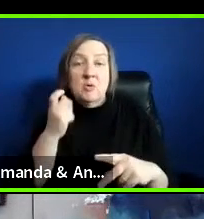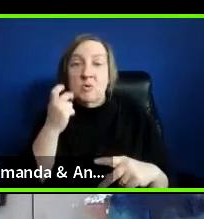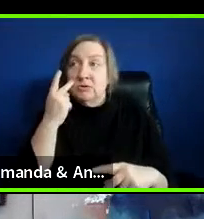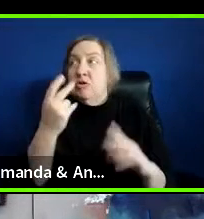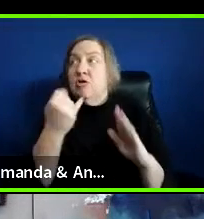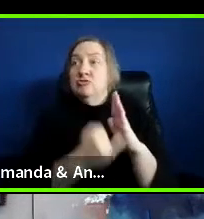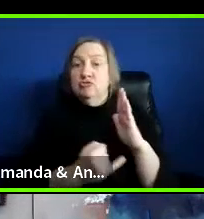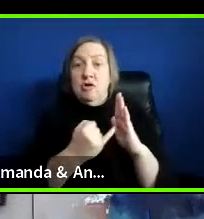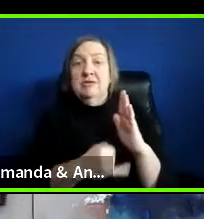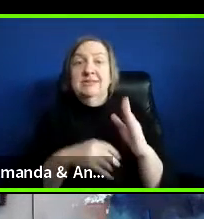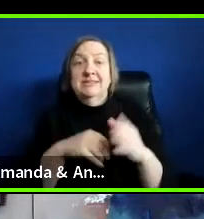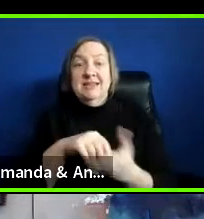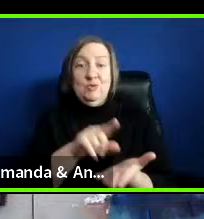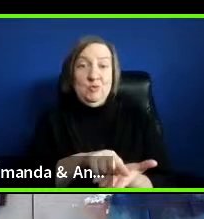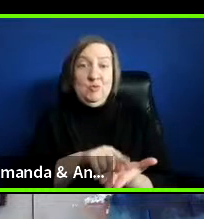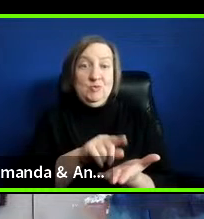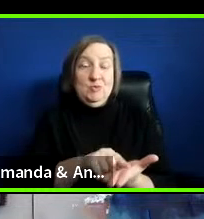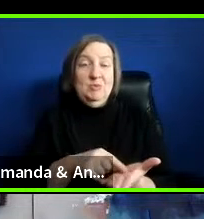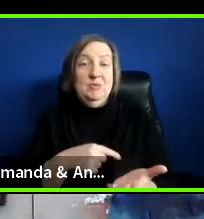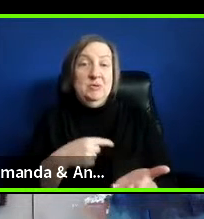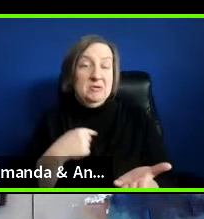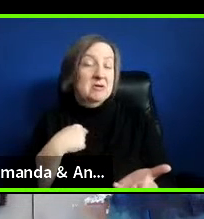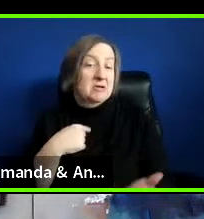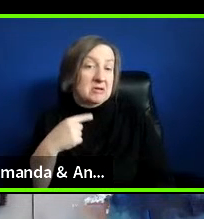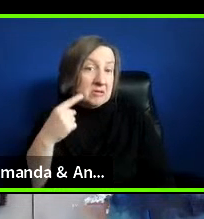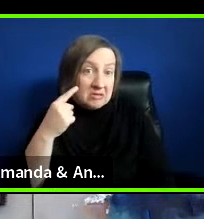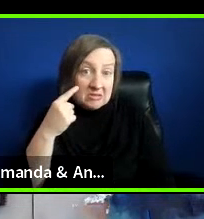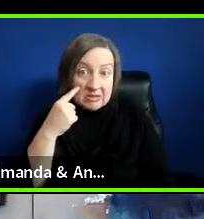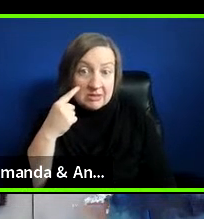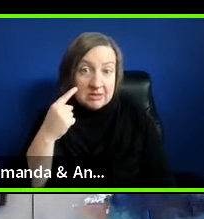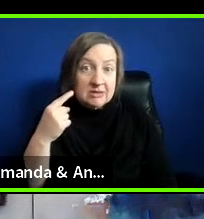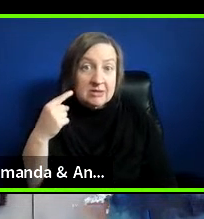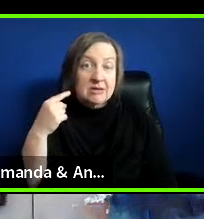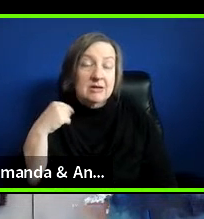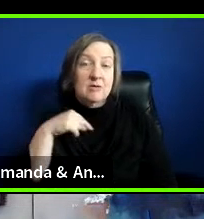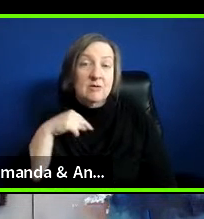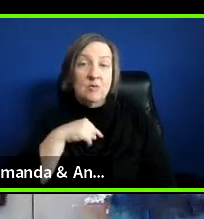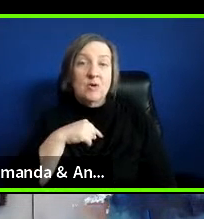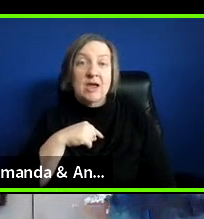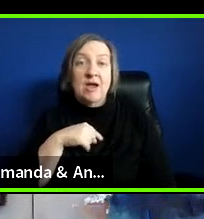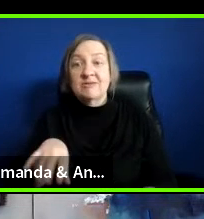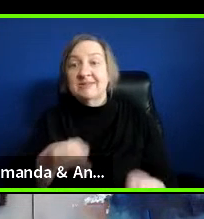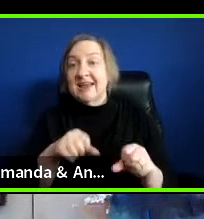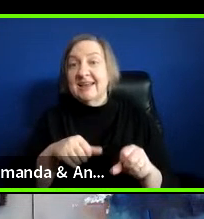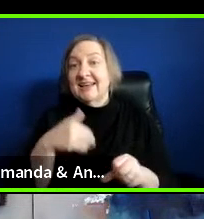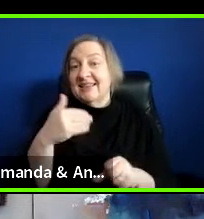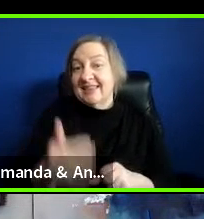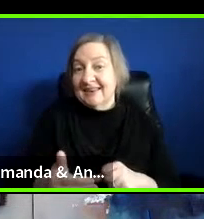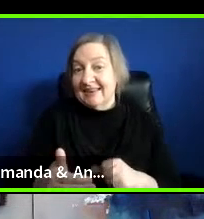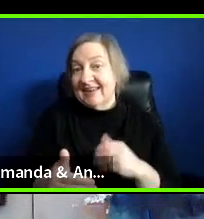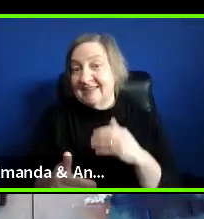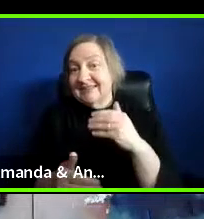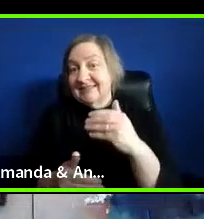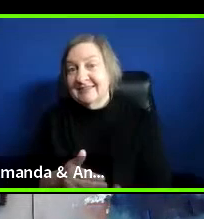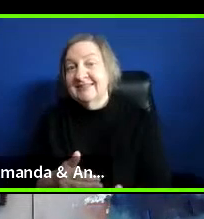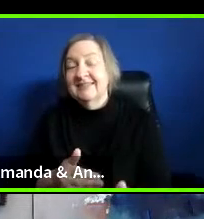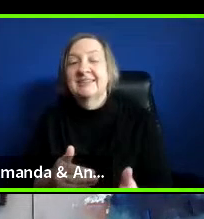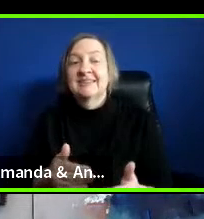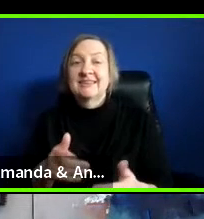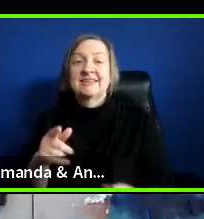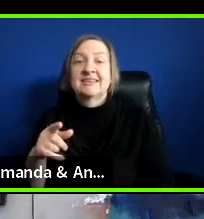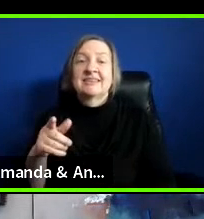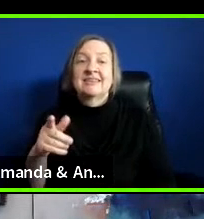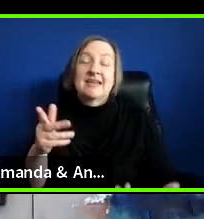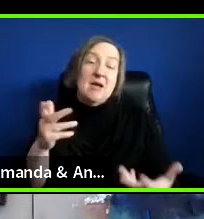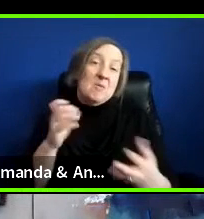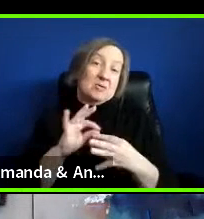in the paper. So I think we're taking that next big step. And so you all have, I just